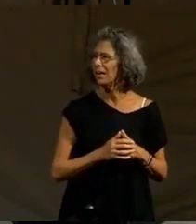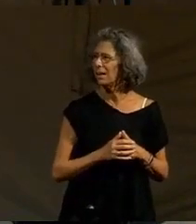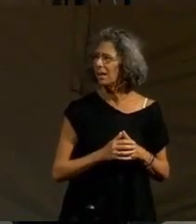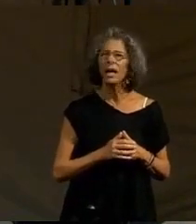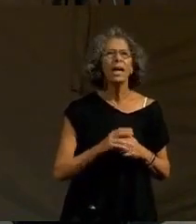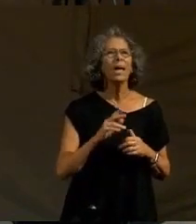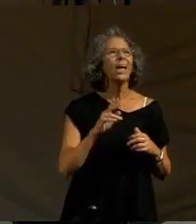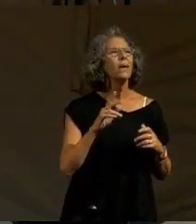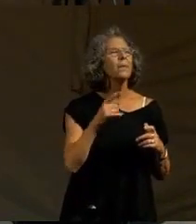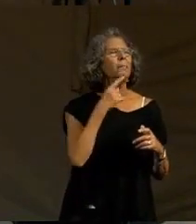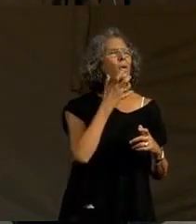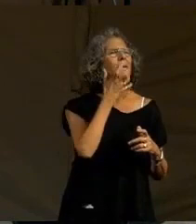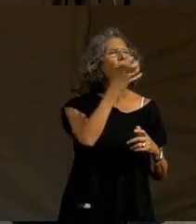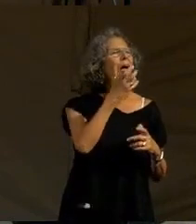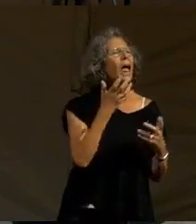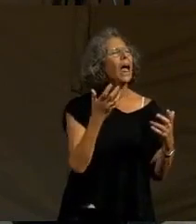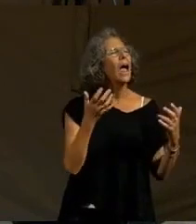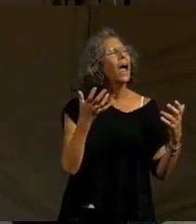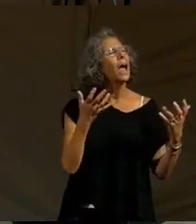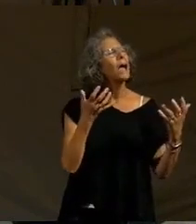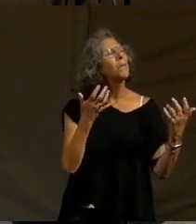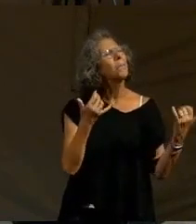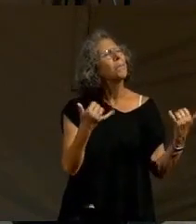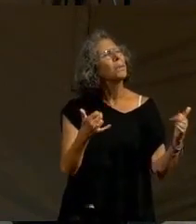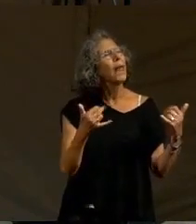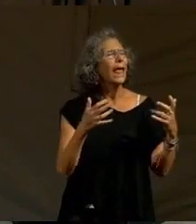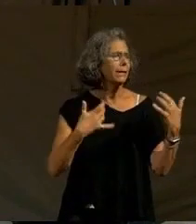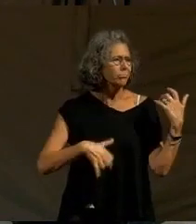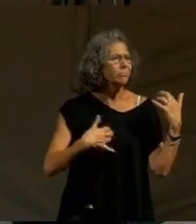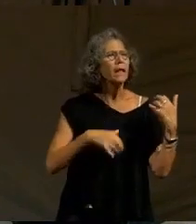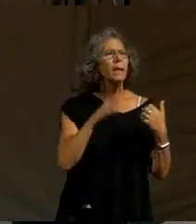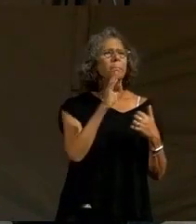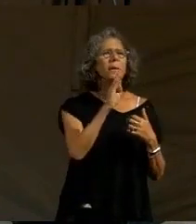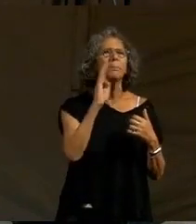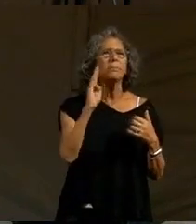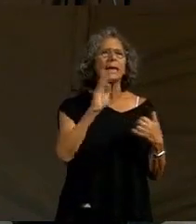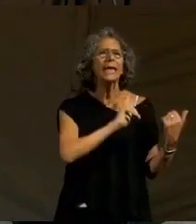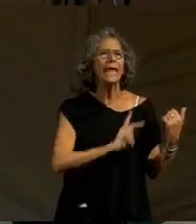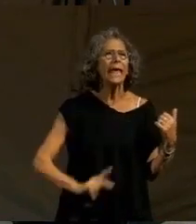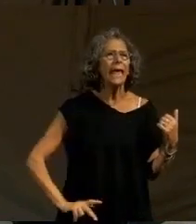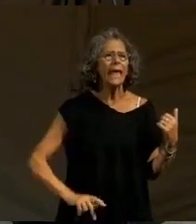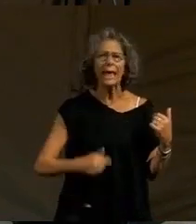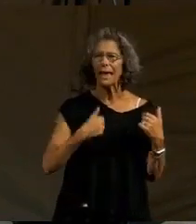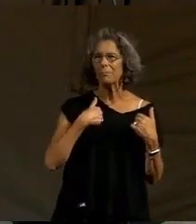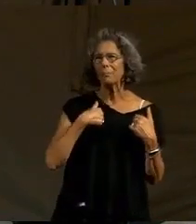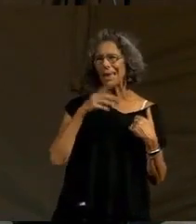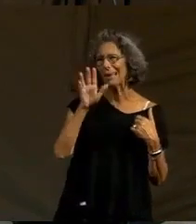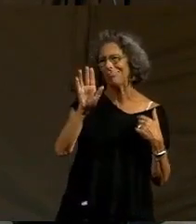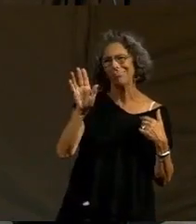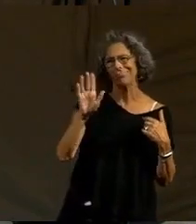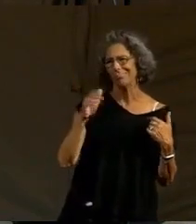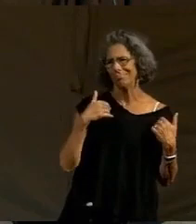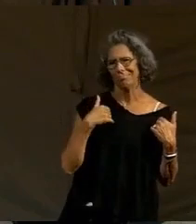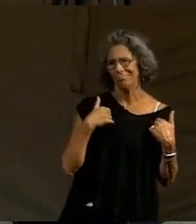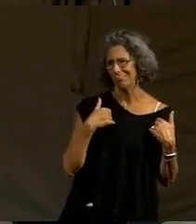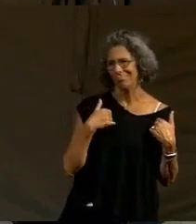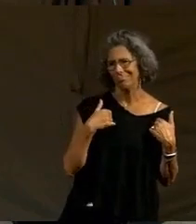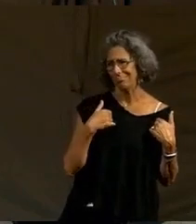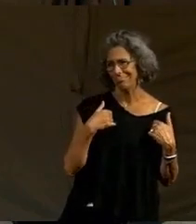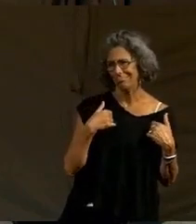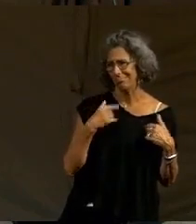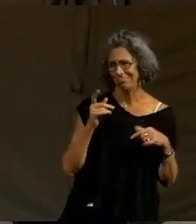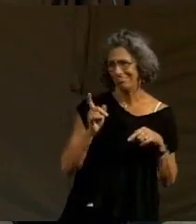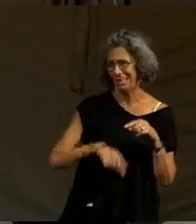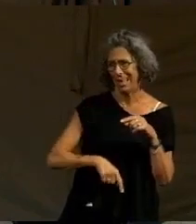B.B. King. I'd say, I do not play no B.B. King. Fact was, I could not play no B.B.